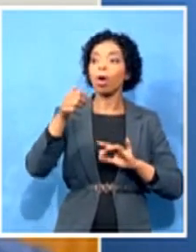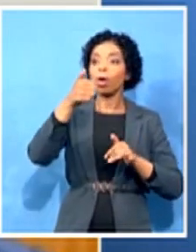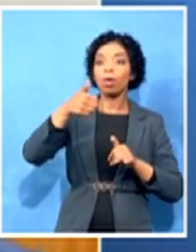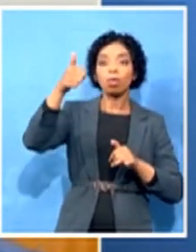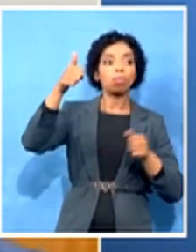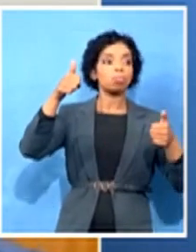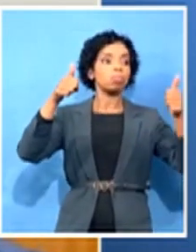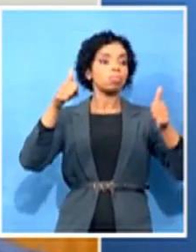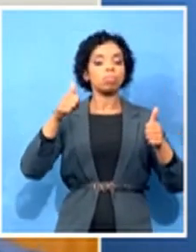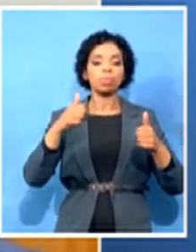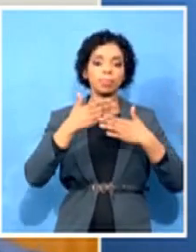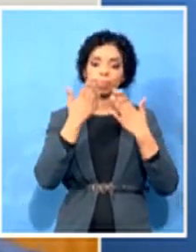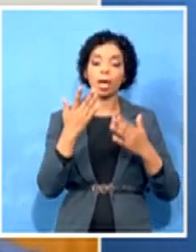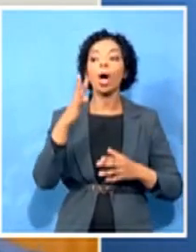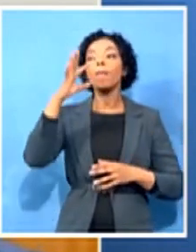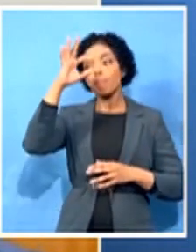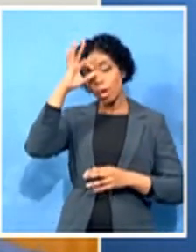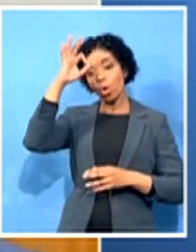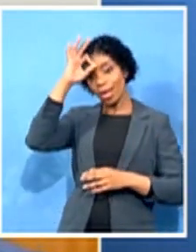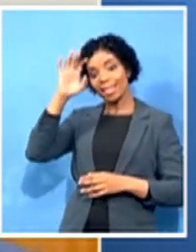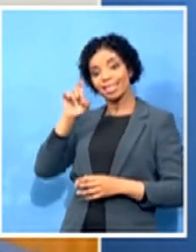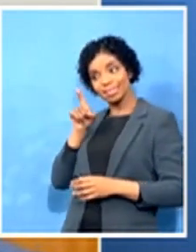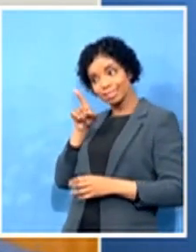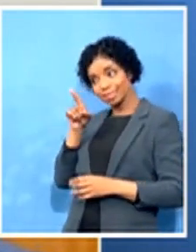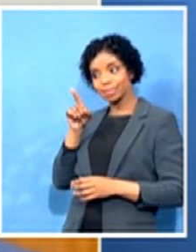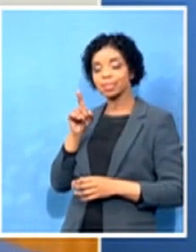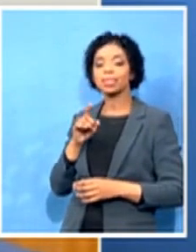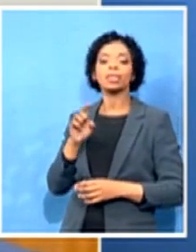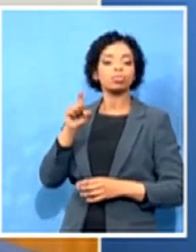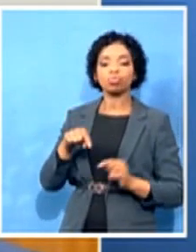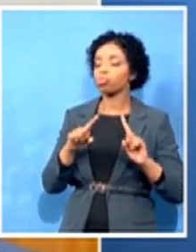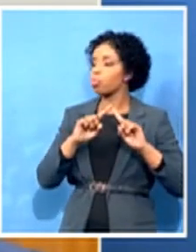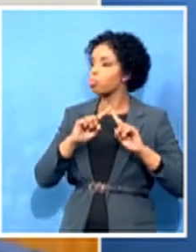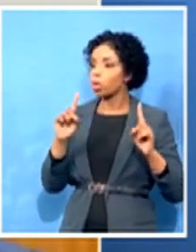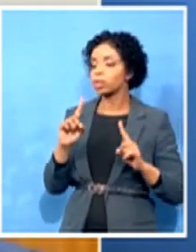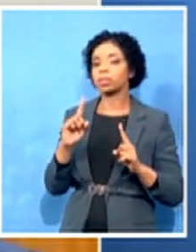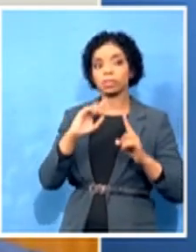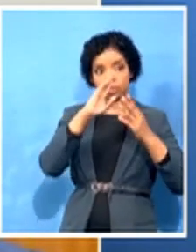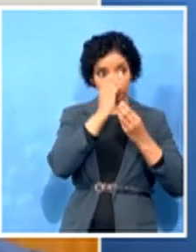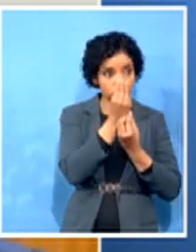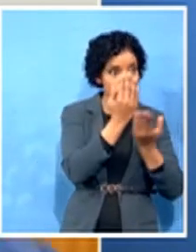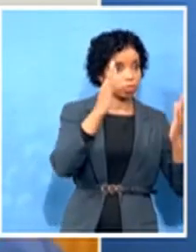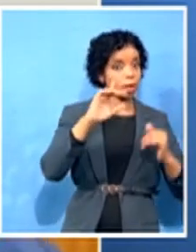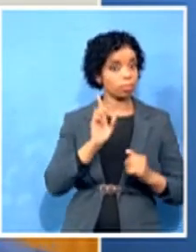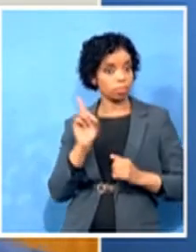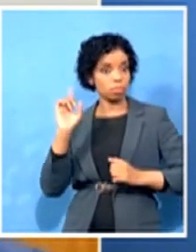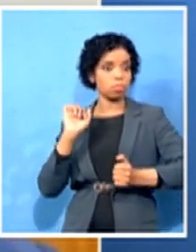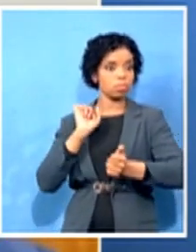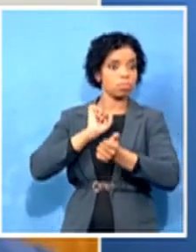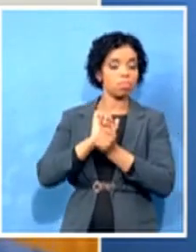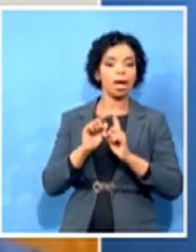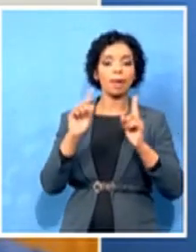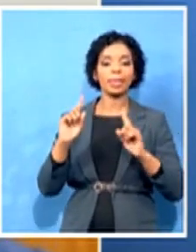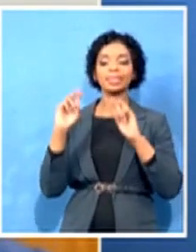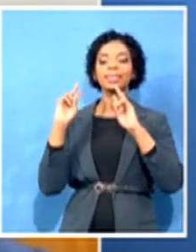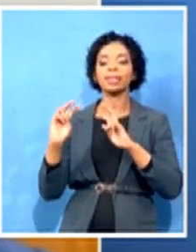not make the suspects aware as to they are suspects in an ongoing investigation. But further up the line, and even the broader